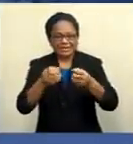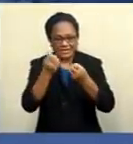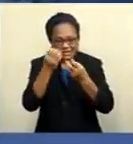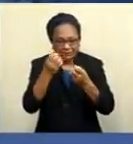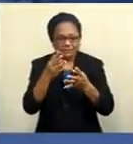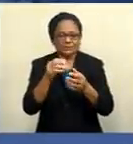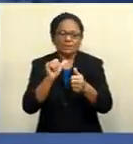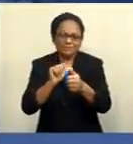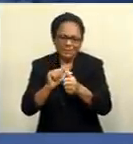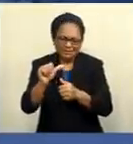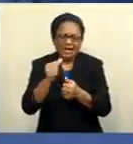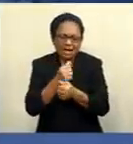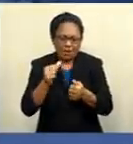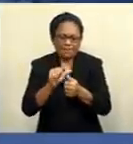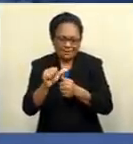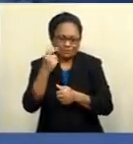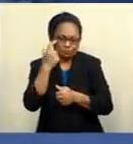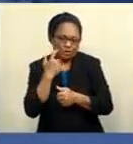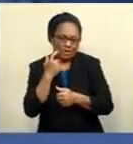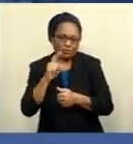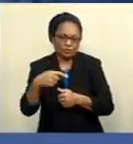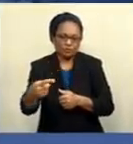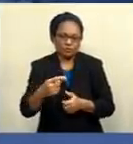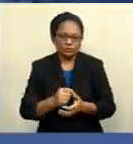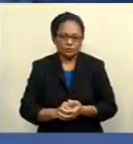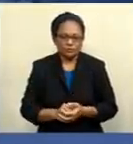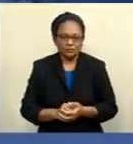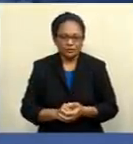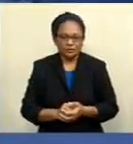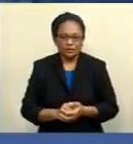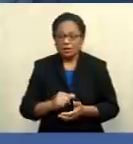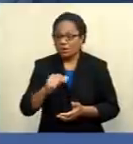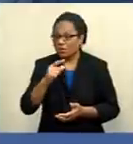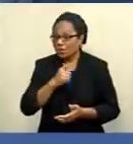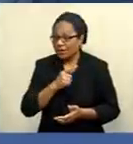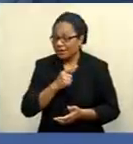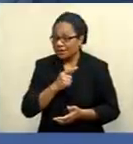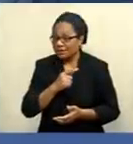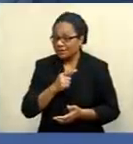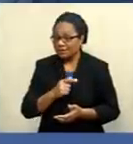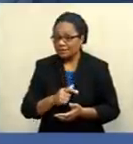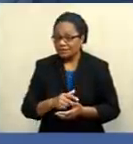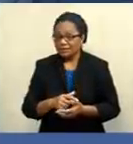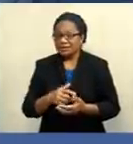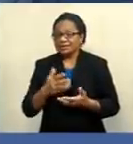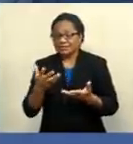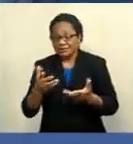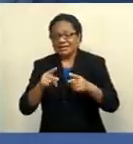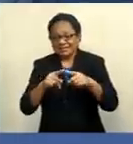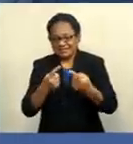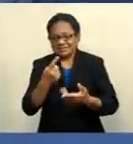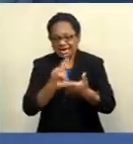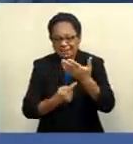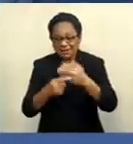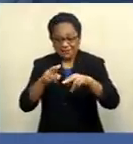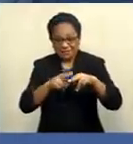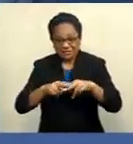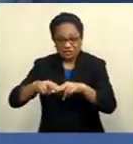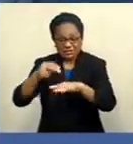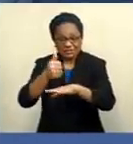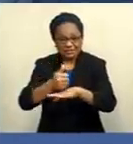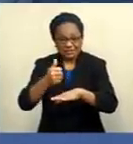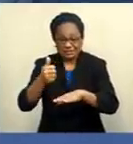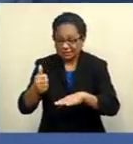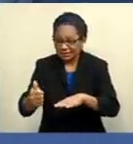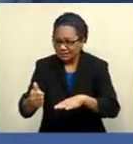endeavours, knowing that, as for example in this case, events take place that the Fiji government and the Fiji